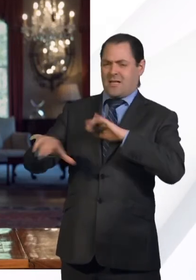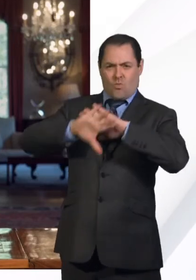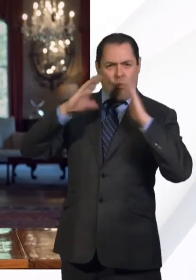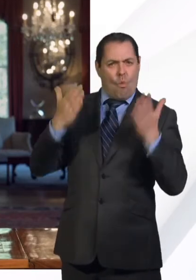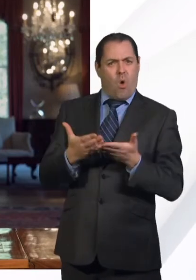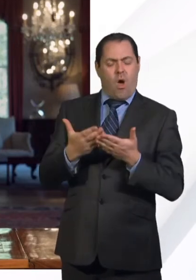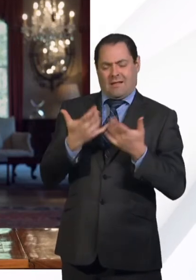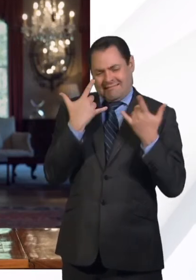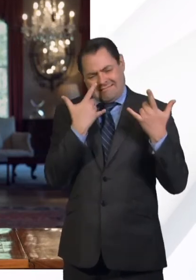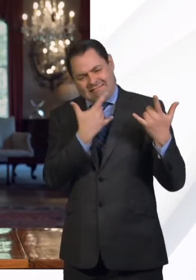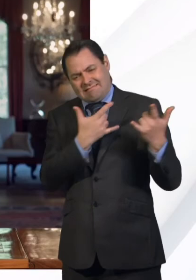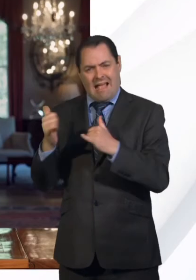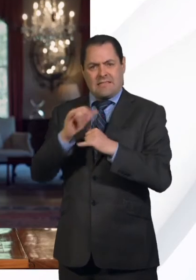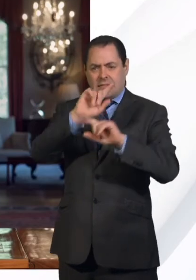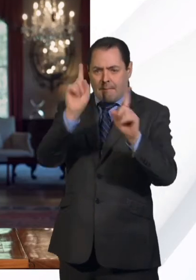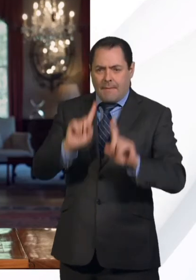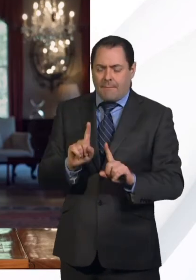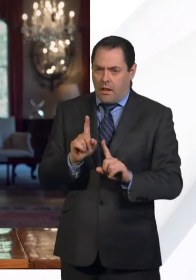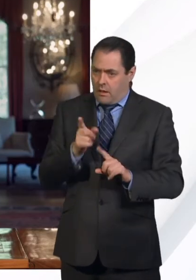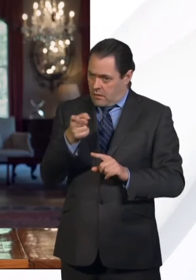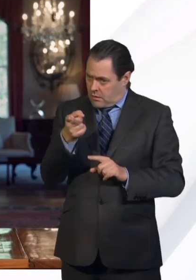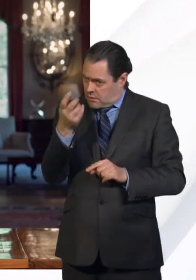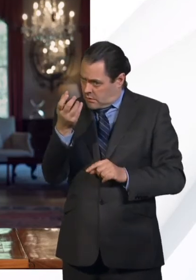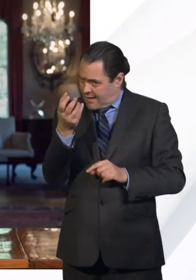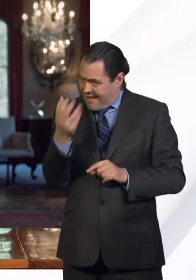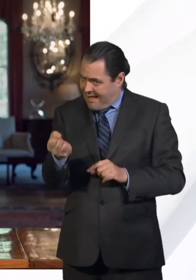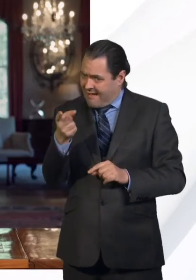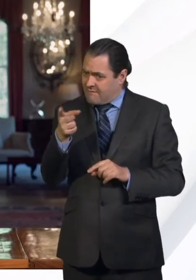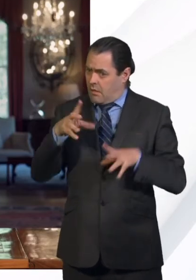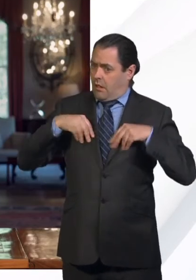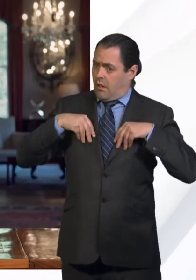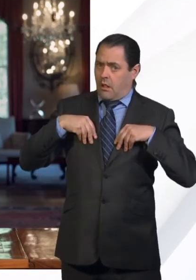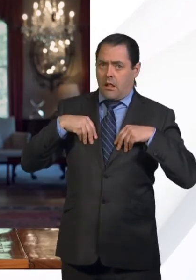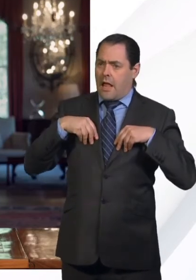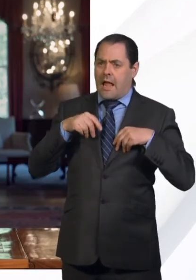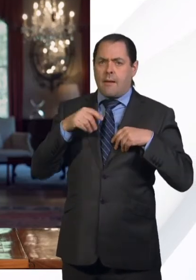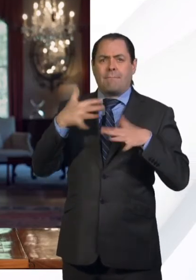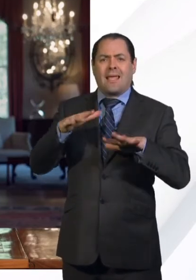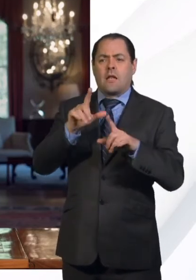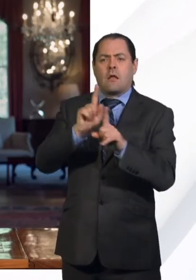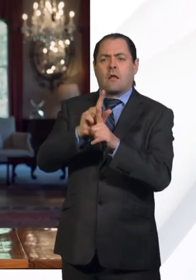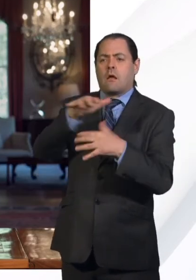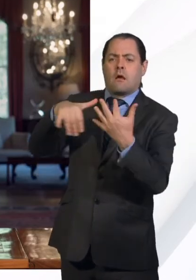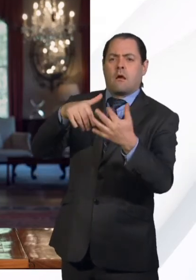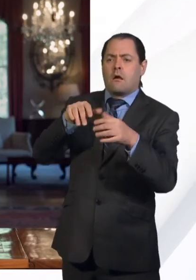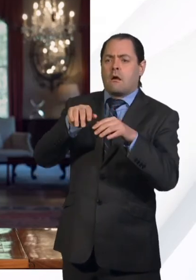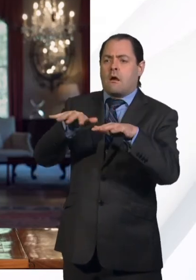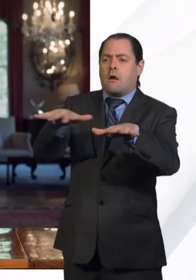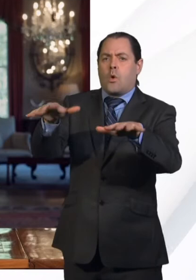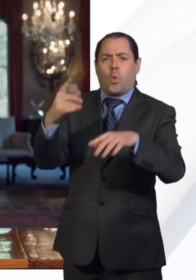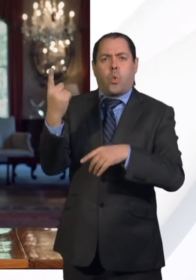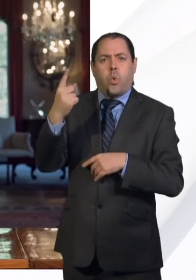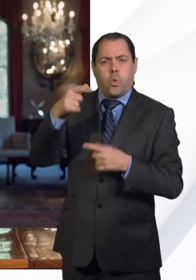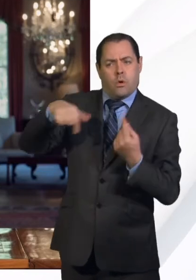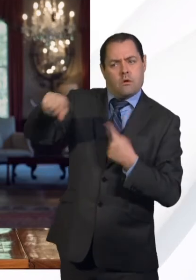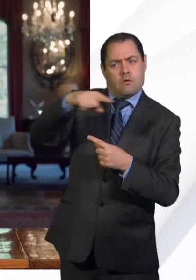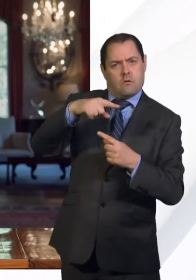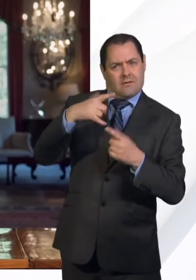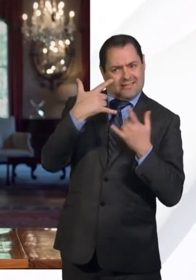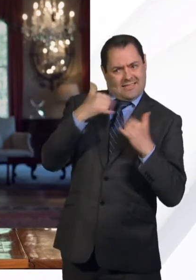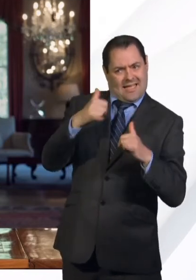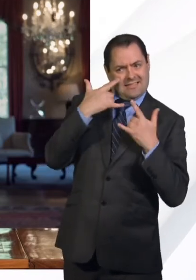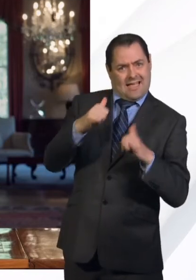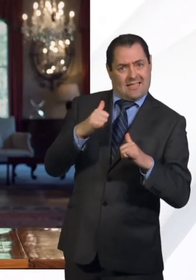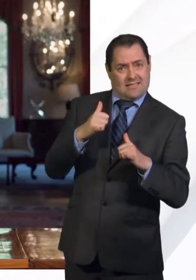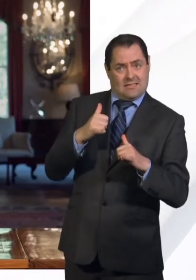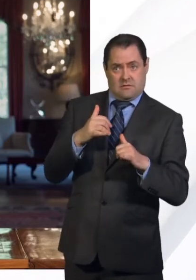testing potential victims and for tracing their contacts, so that, all told, we're testing